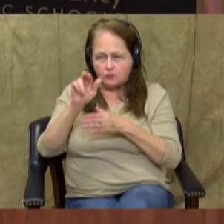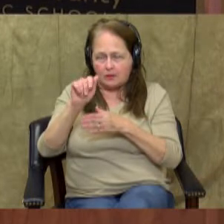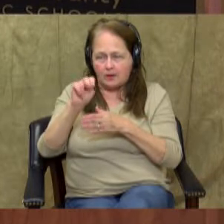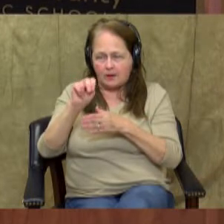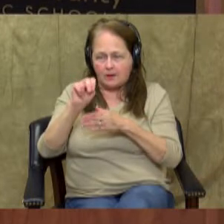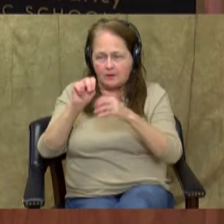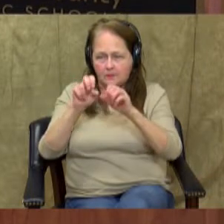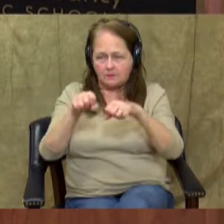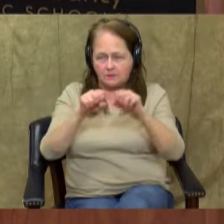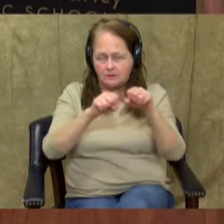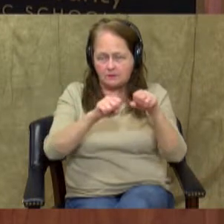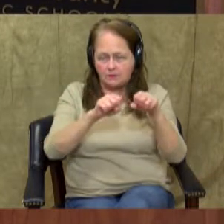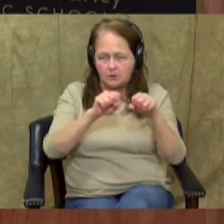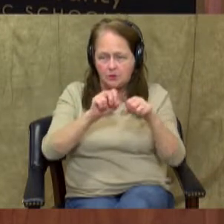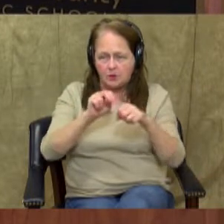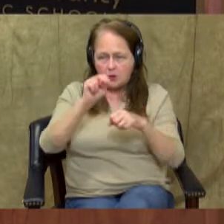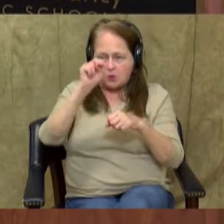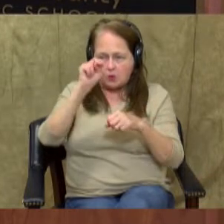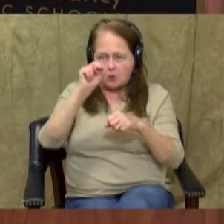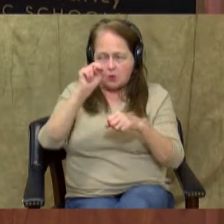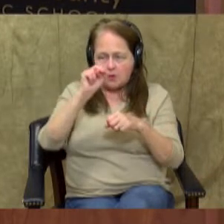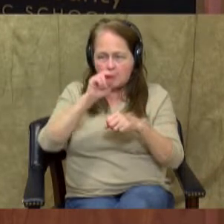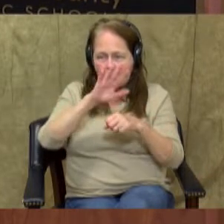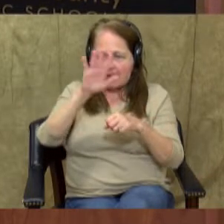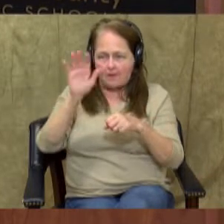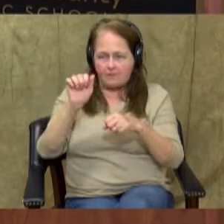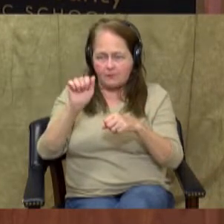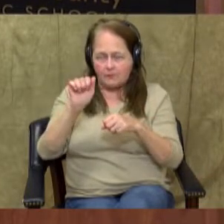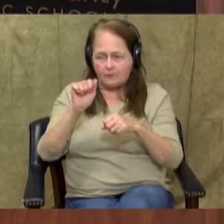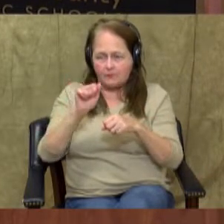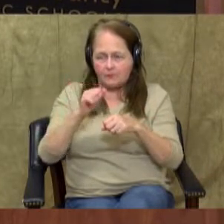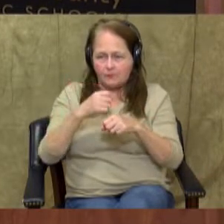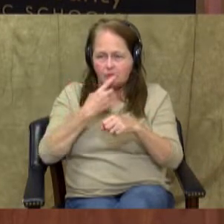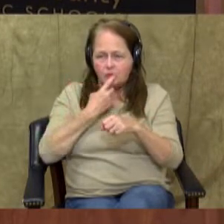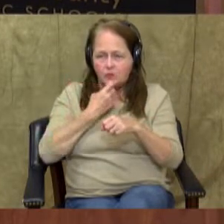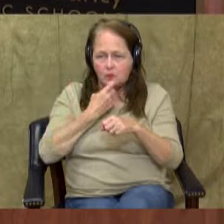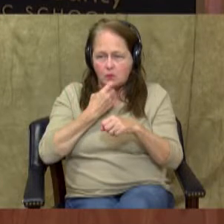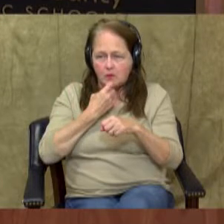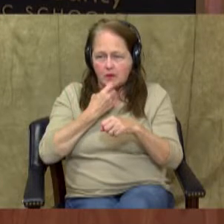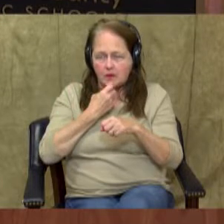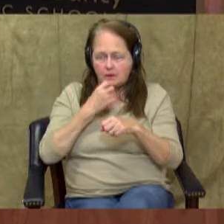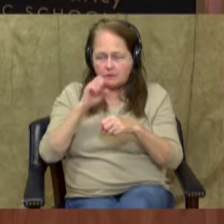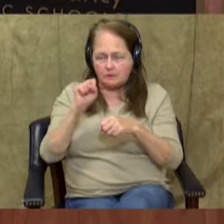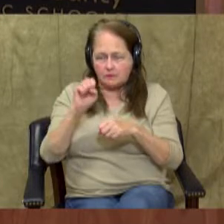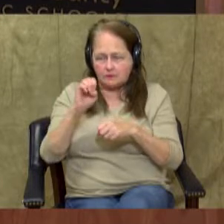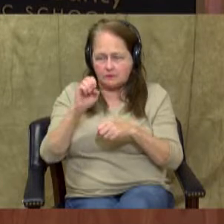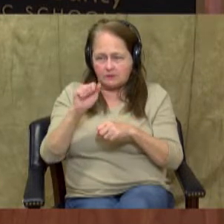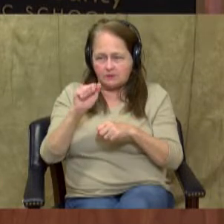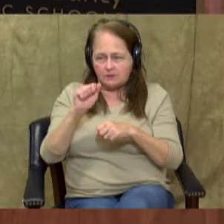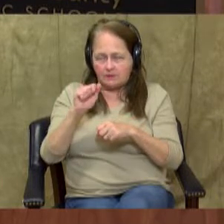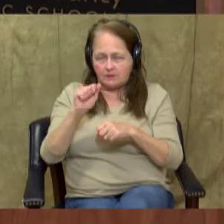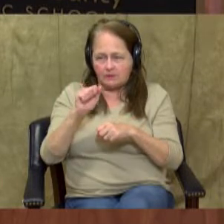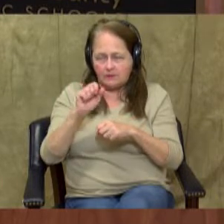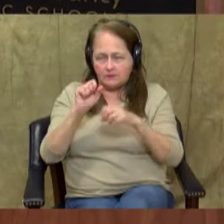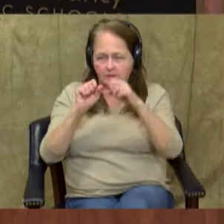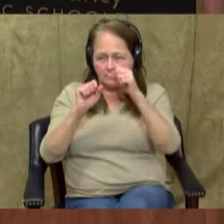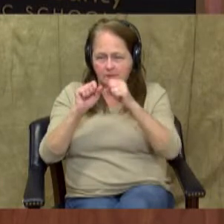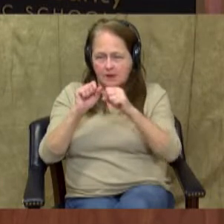in the north of Africa. Then we also have the Red Sea that separates Africa from Southwest